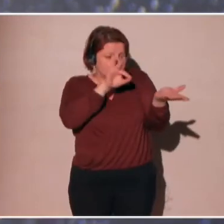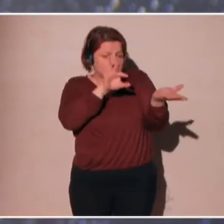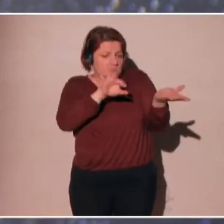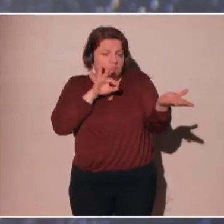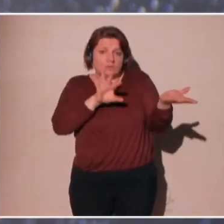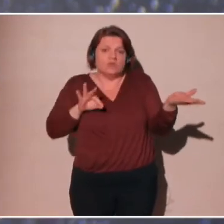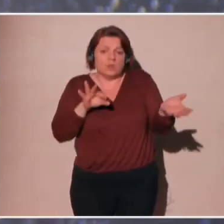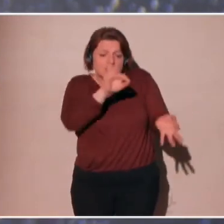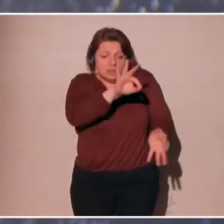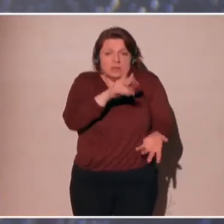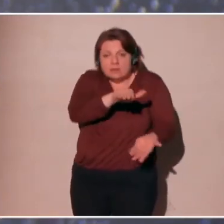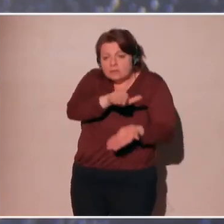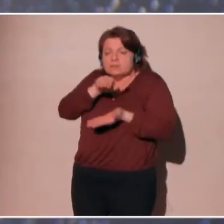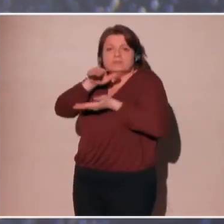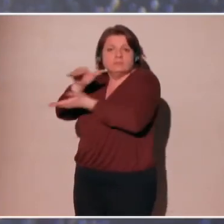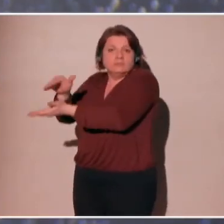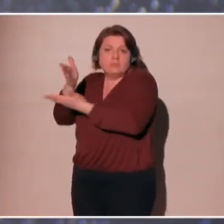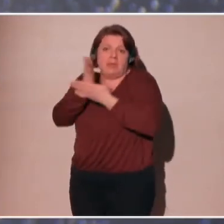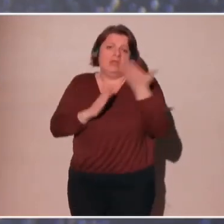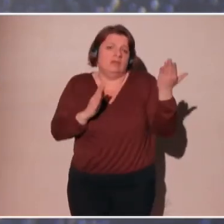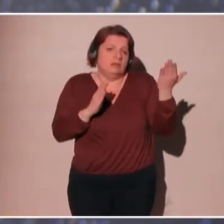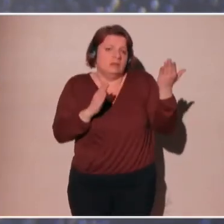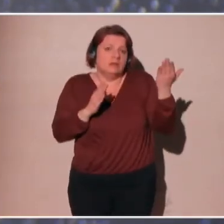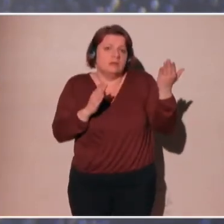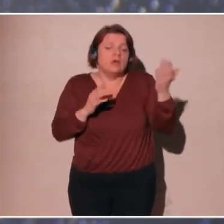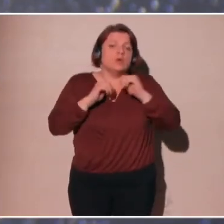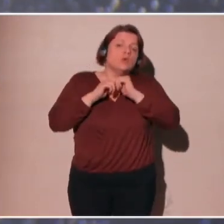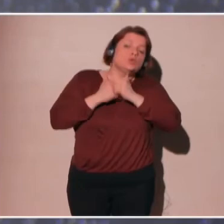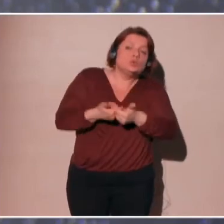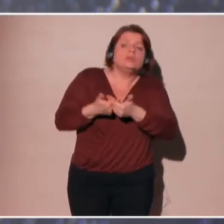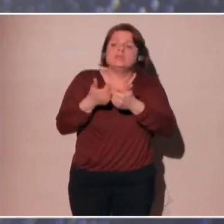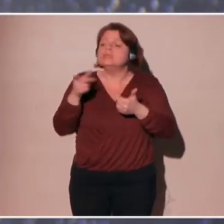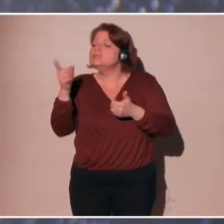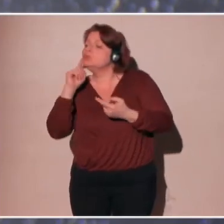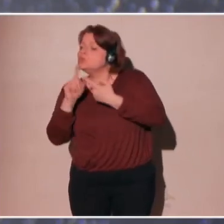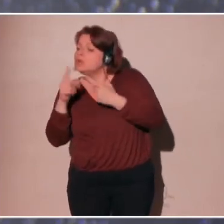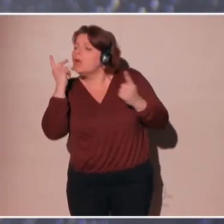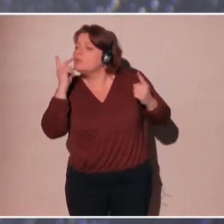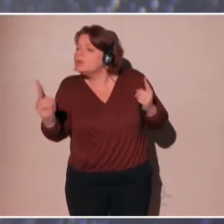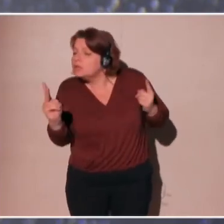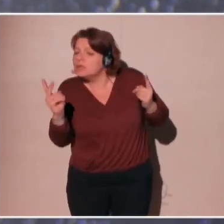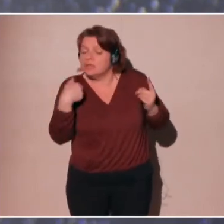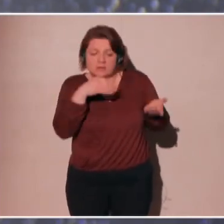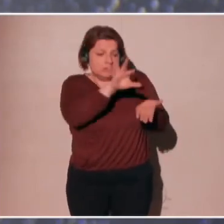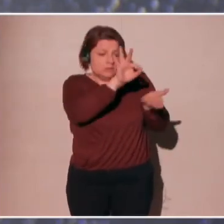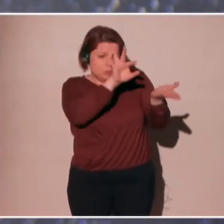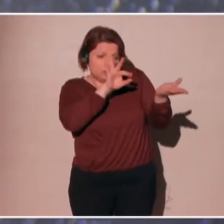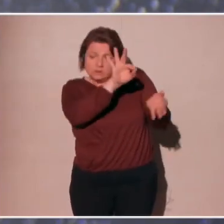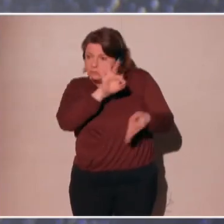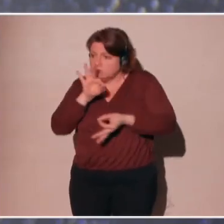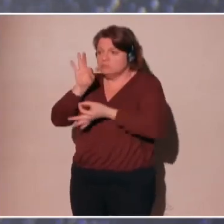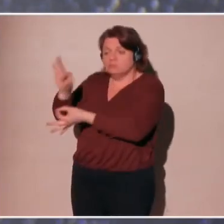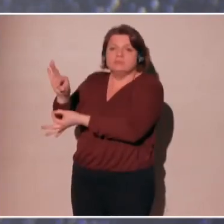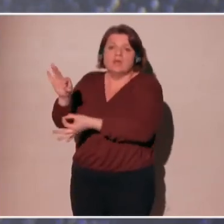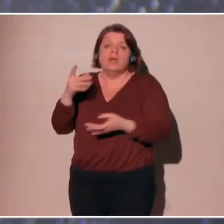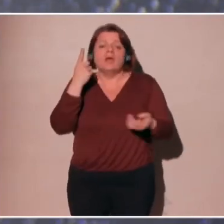data in bulks, in chunks. What would be really useful is to give access to part of this information, depending on